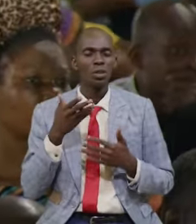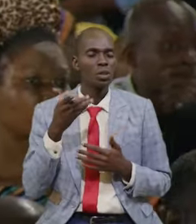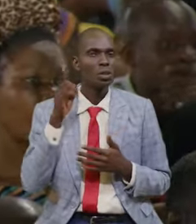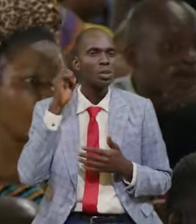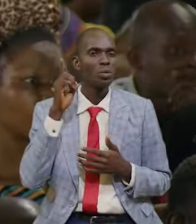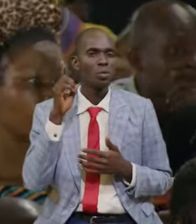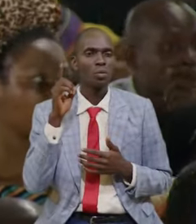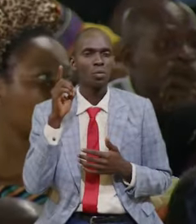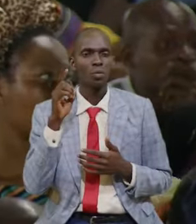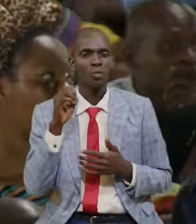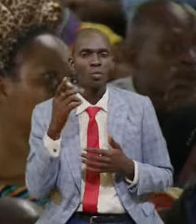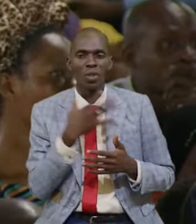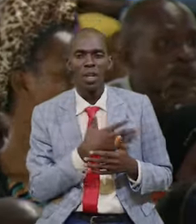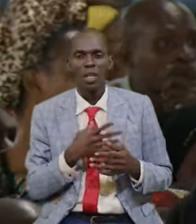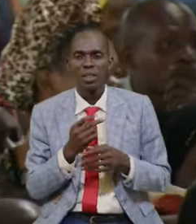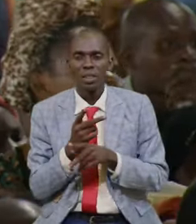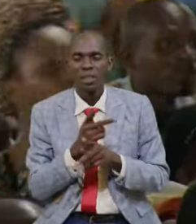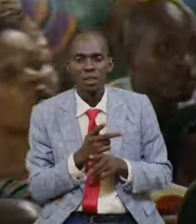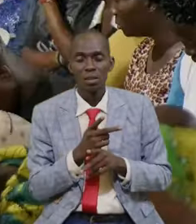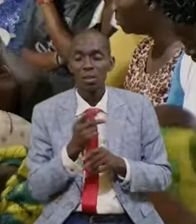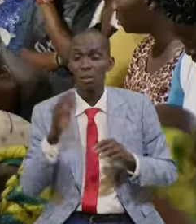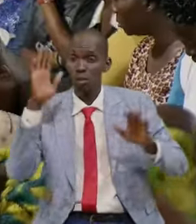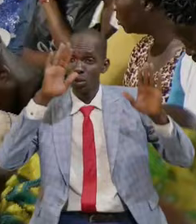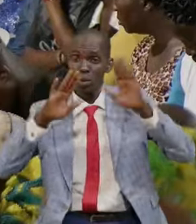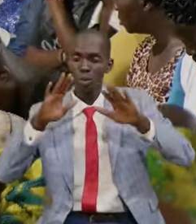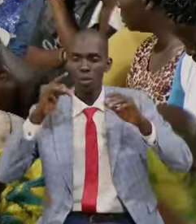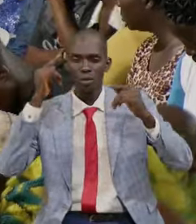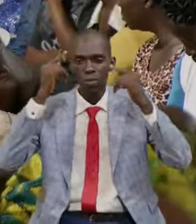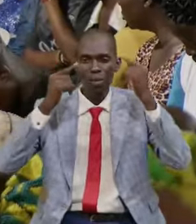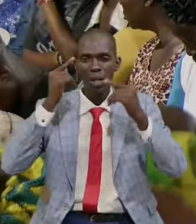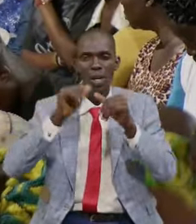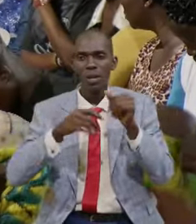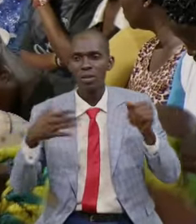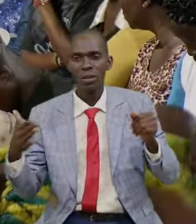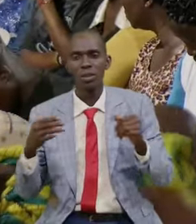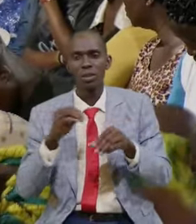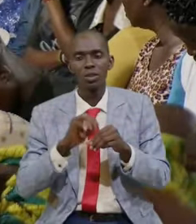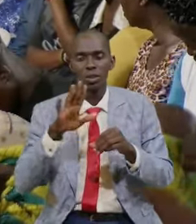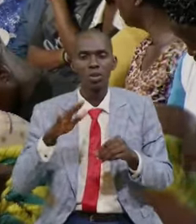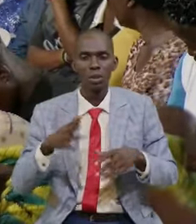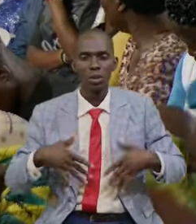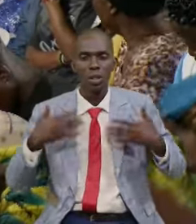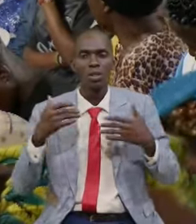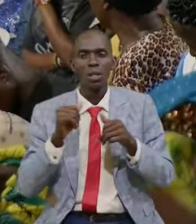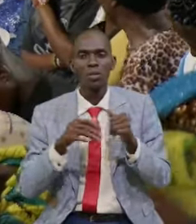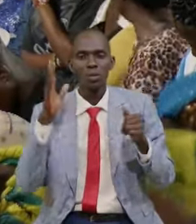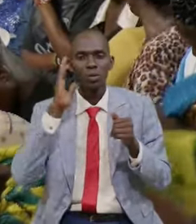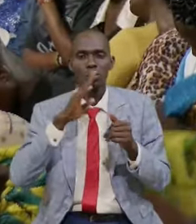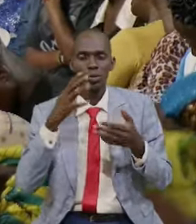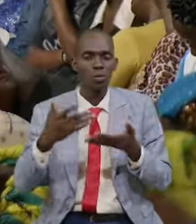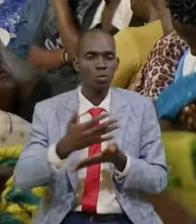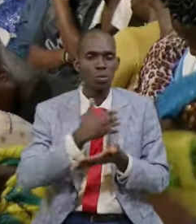the care, the concern, the rest of your life, everything will be on the shoulder of Christ. Tell the